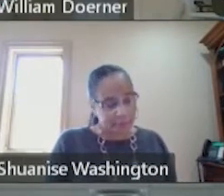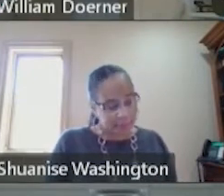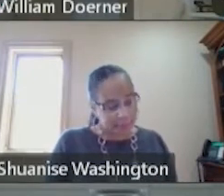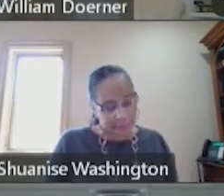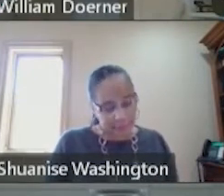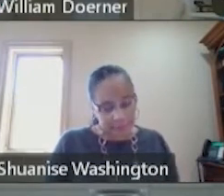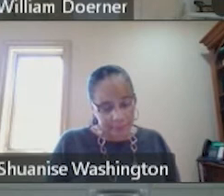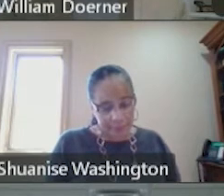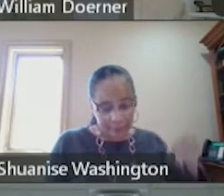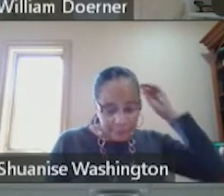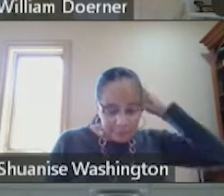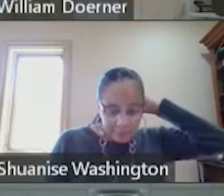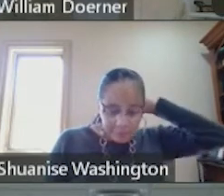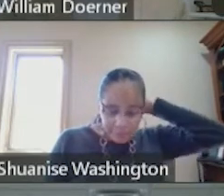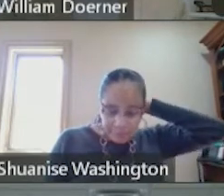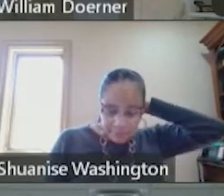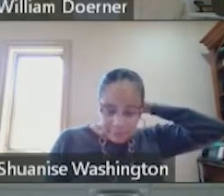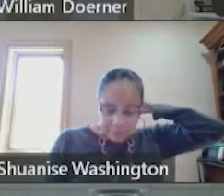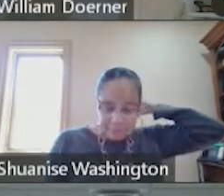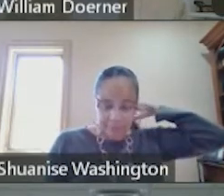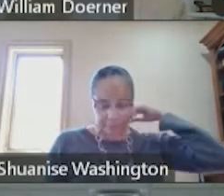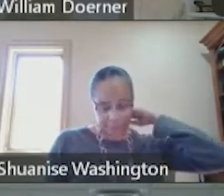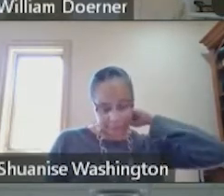Yes, I'm here. Mr. Speech.